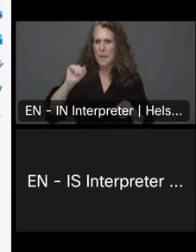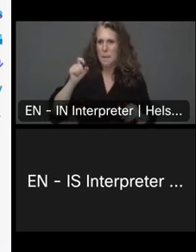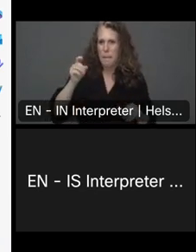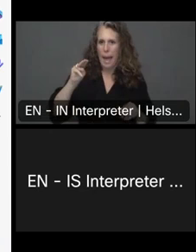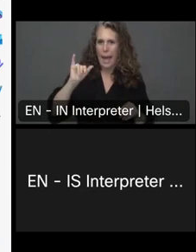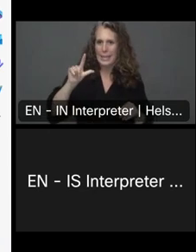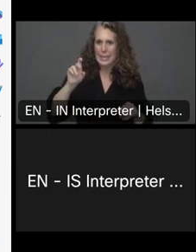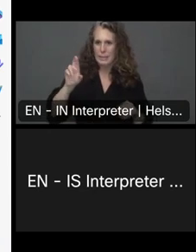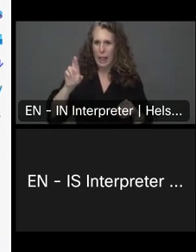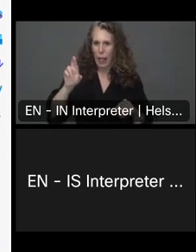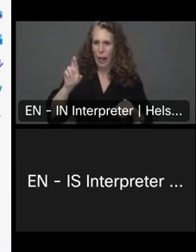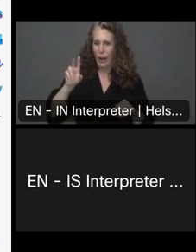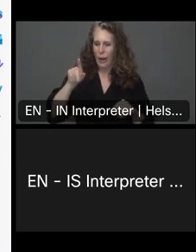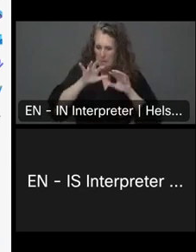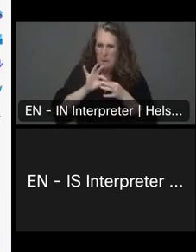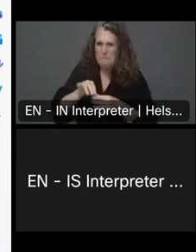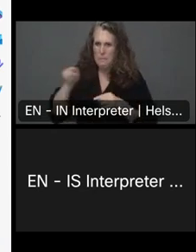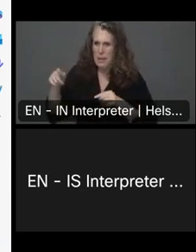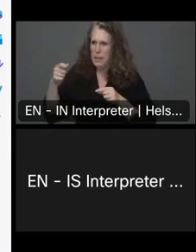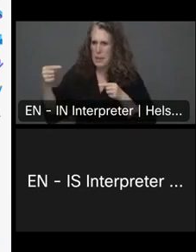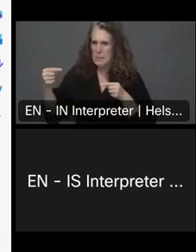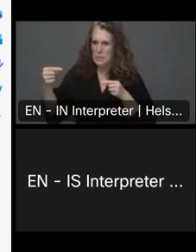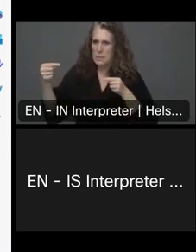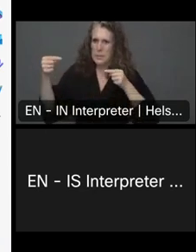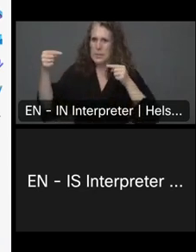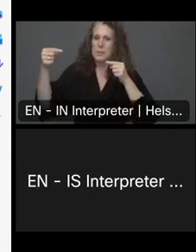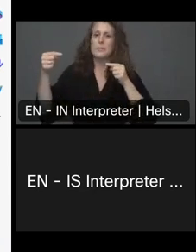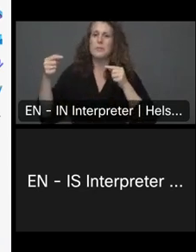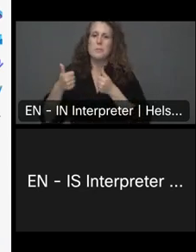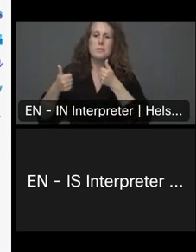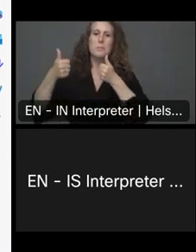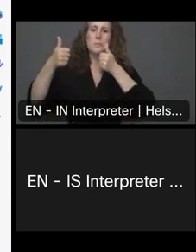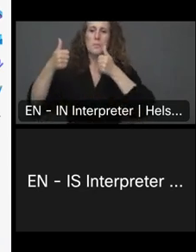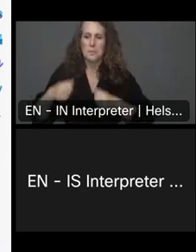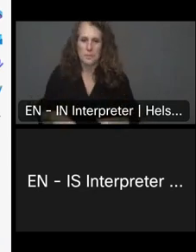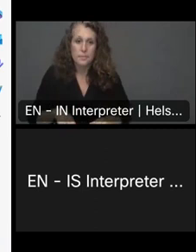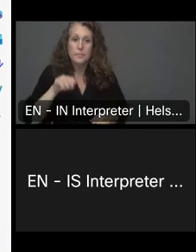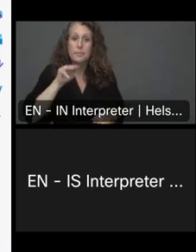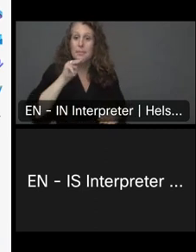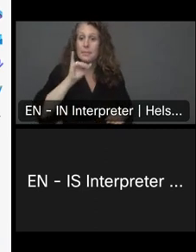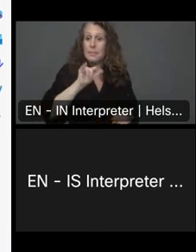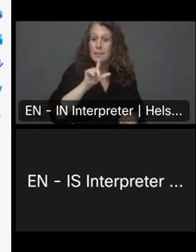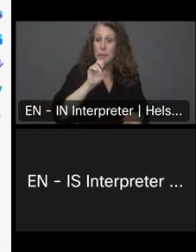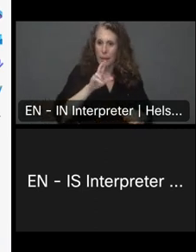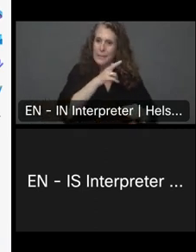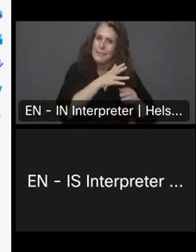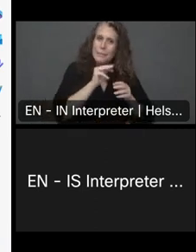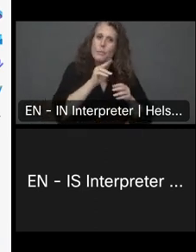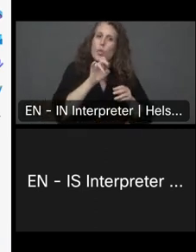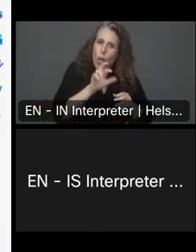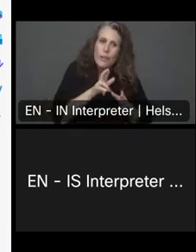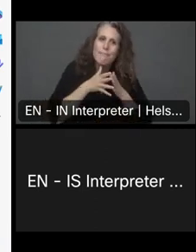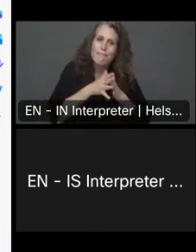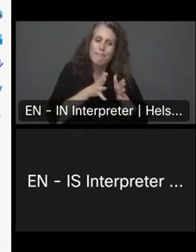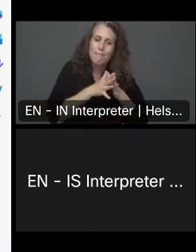of lifelong approach-avoidance relationship. As Müller has well remarked, a struggle for life is constantly going on amongst